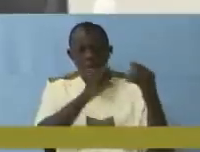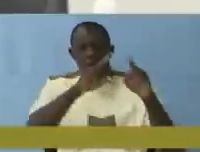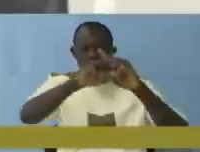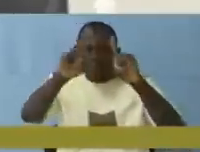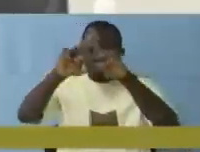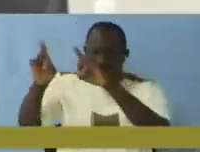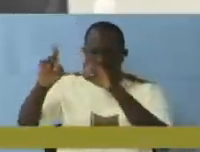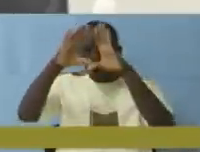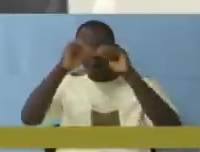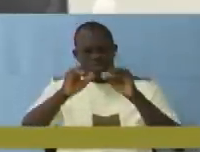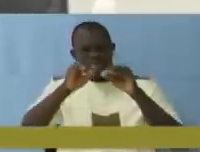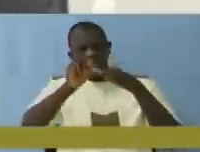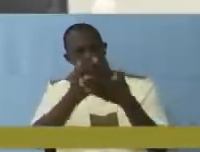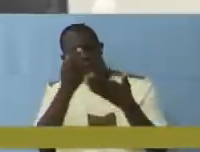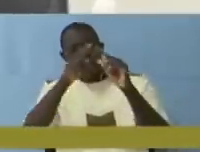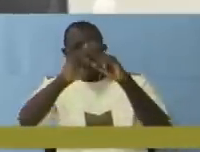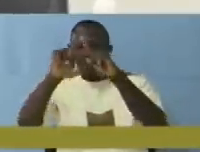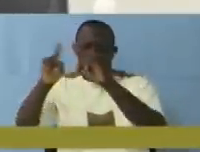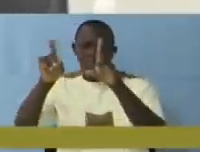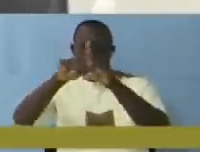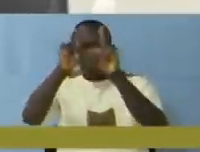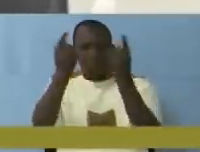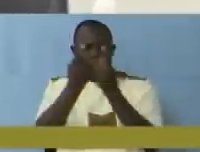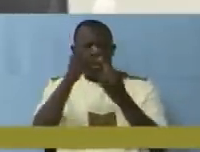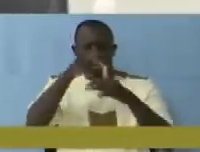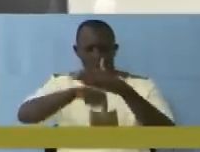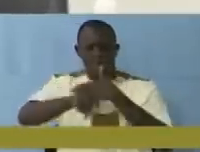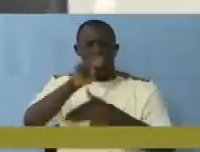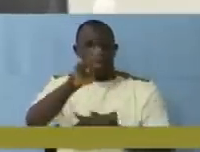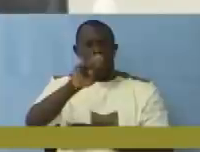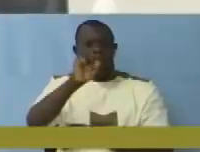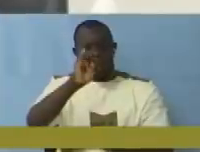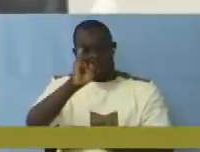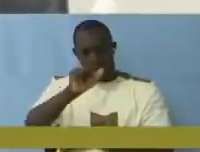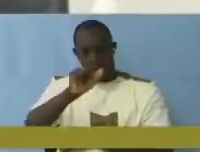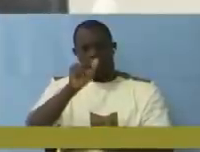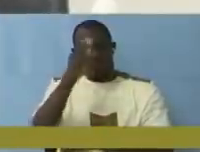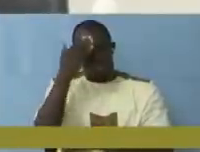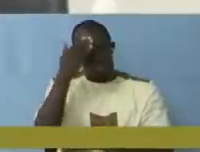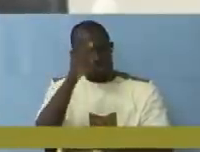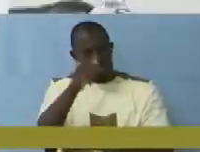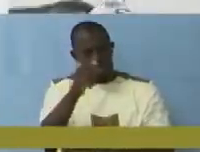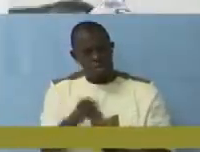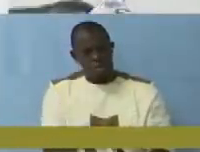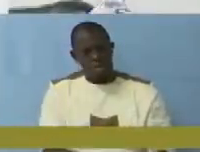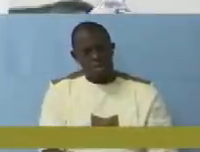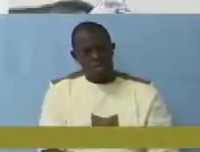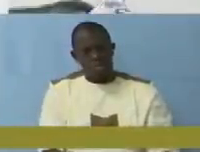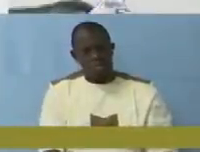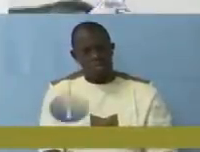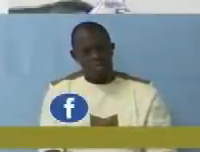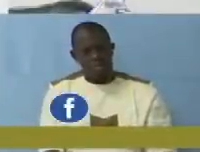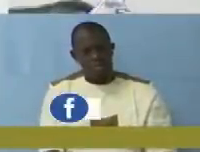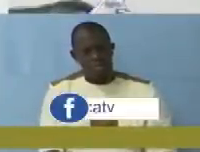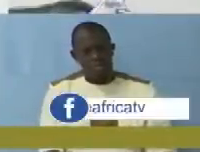or sections in the NIA? NIA je bunda men benje bunda yela do ko lonne ba.